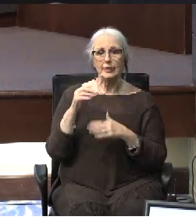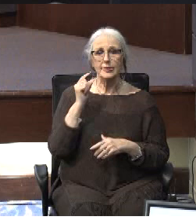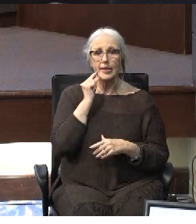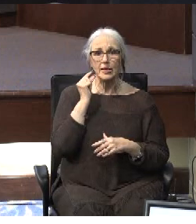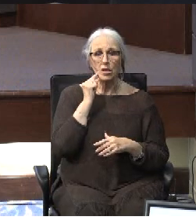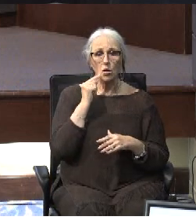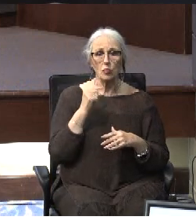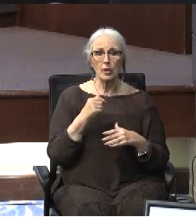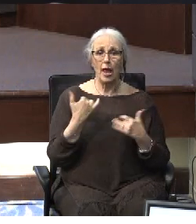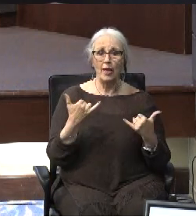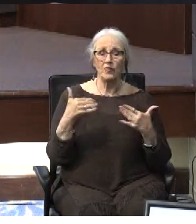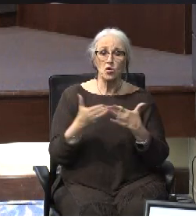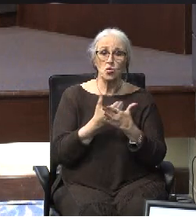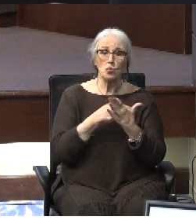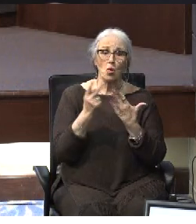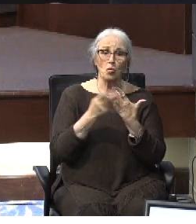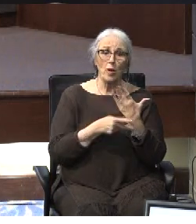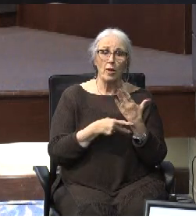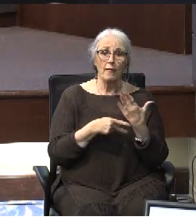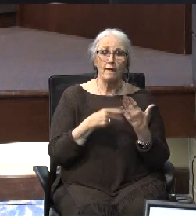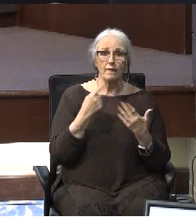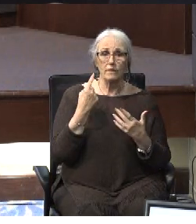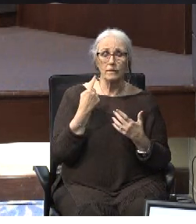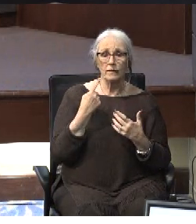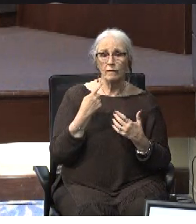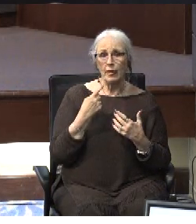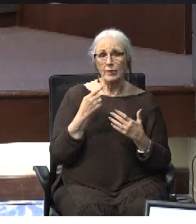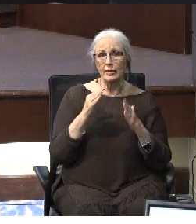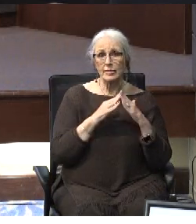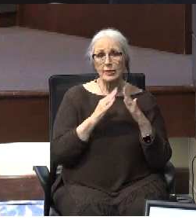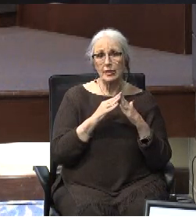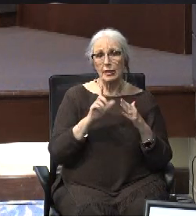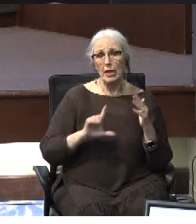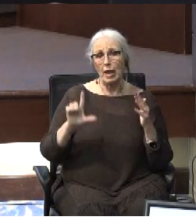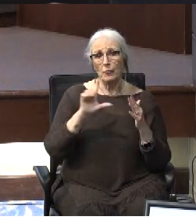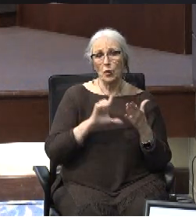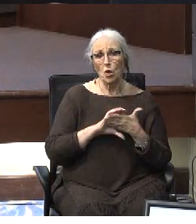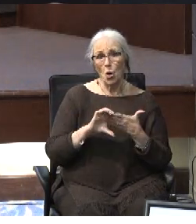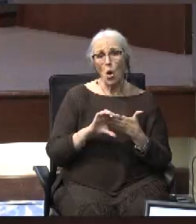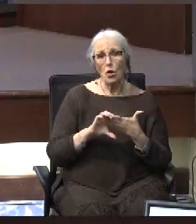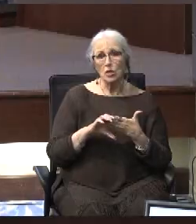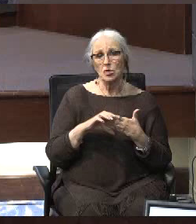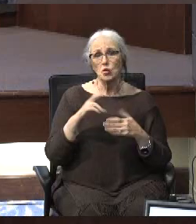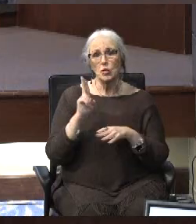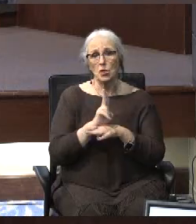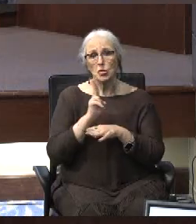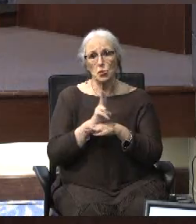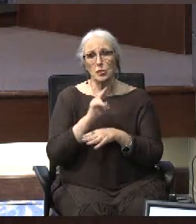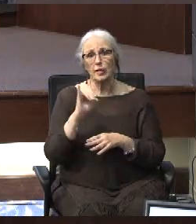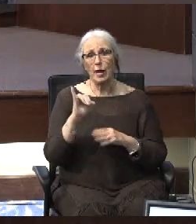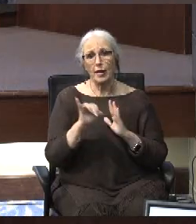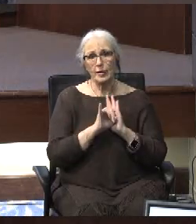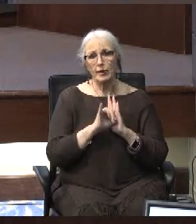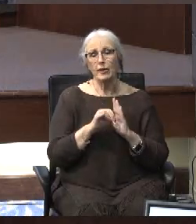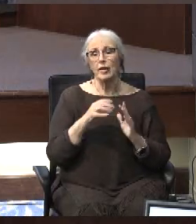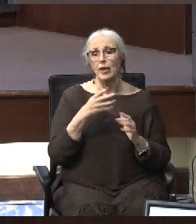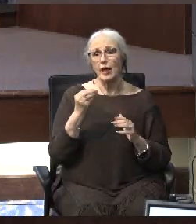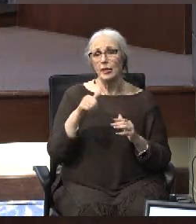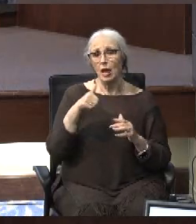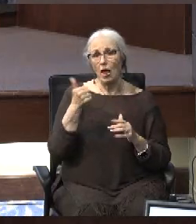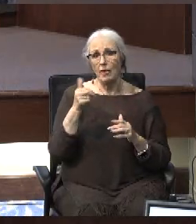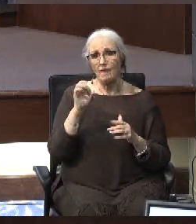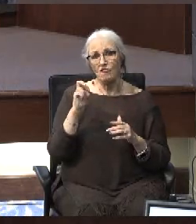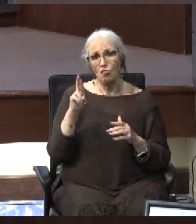is rolling out a new program for city library cards to count as an ID to use in other forms. Do you know if there are